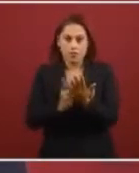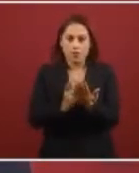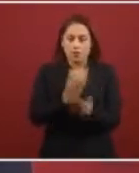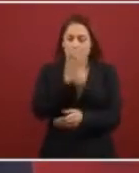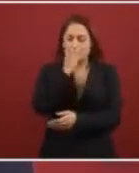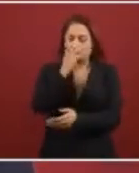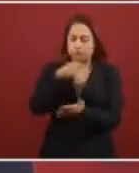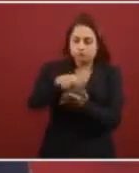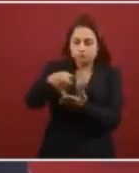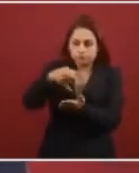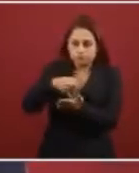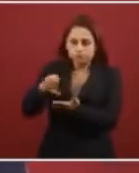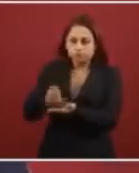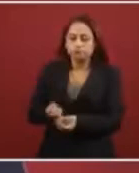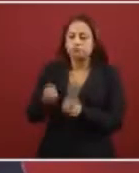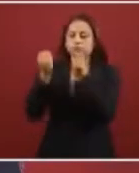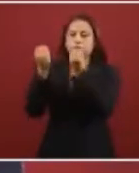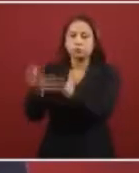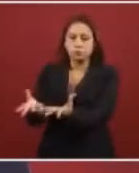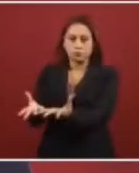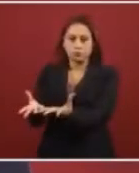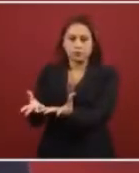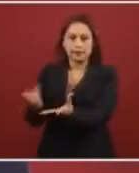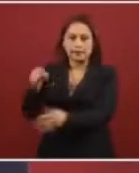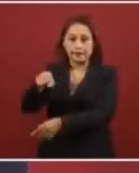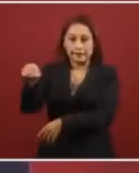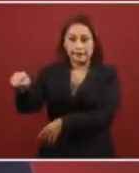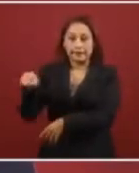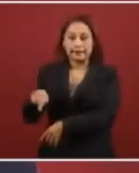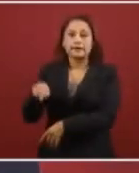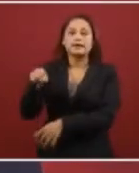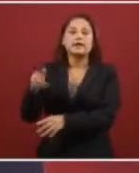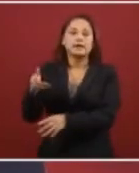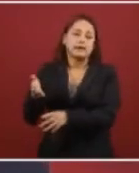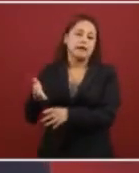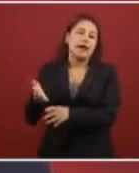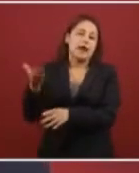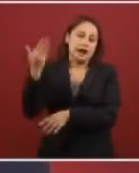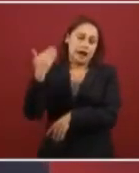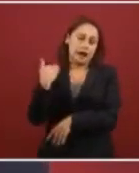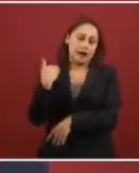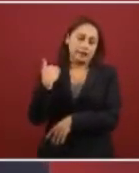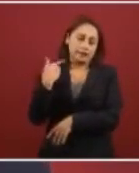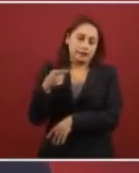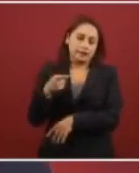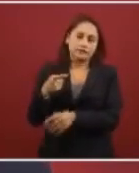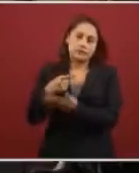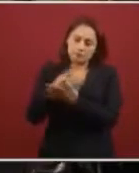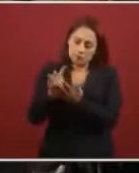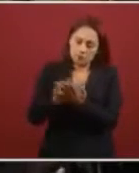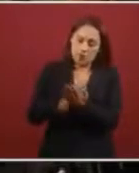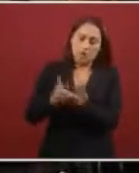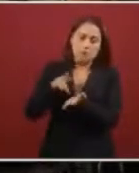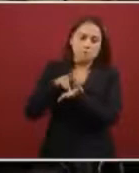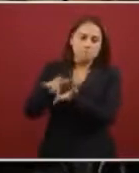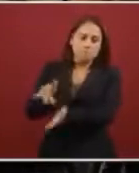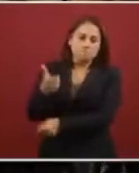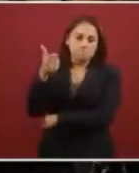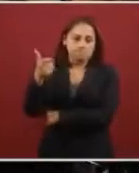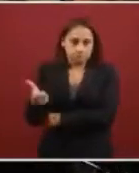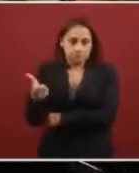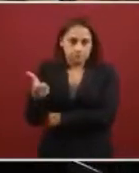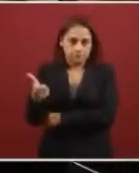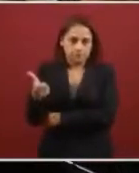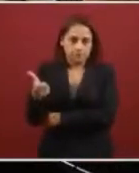The fertilizer in these municipalities. Ahora los fertilizantes. And now the fertilizers. Estos municipios. For these